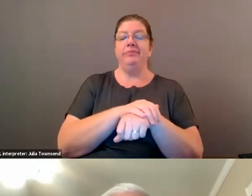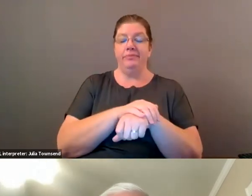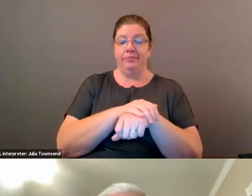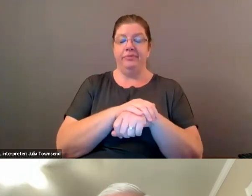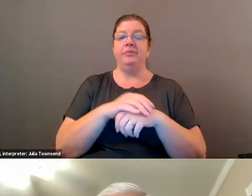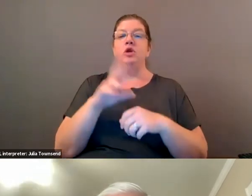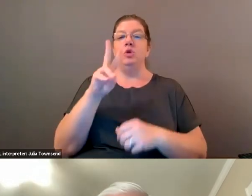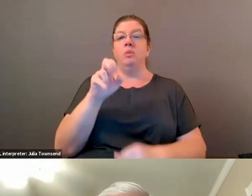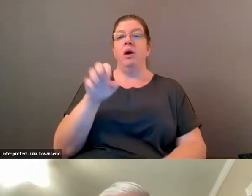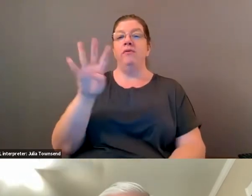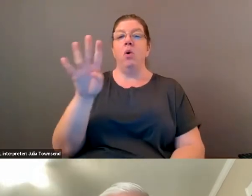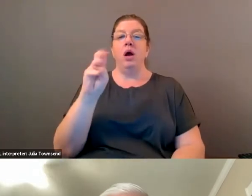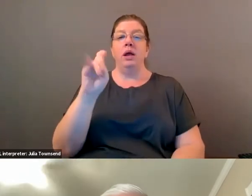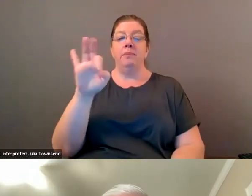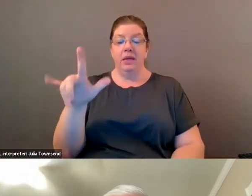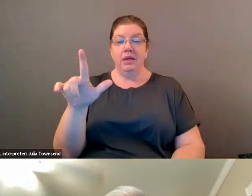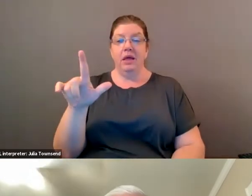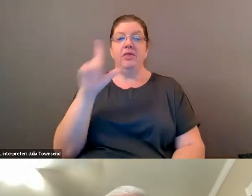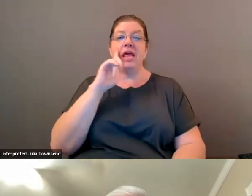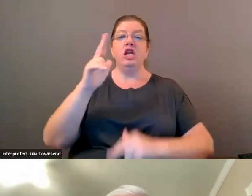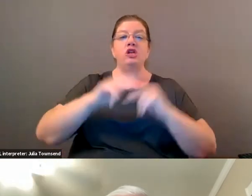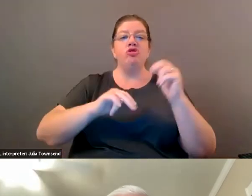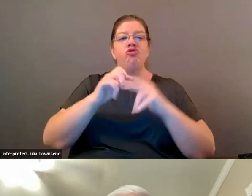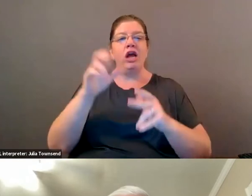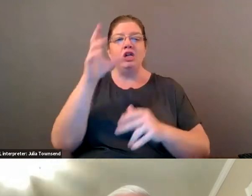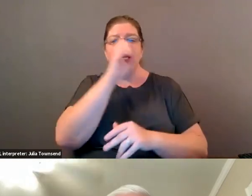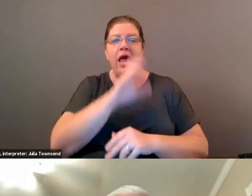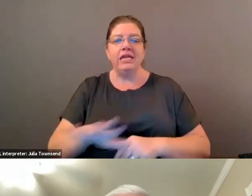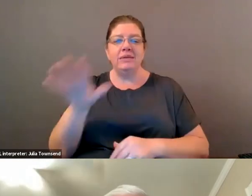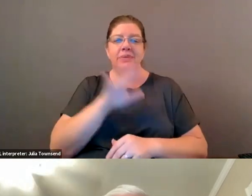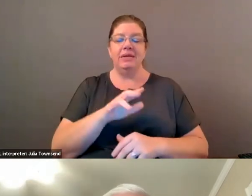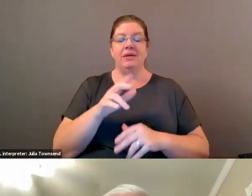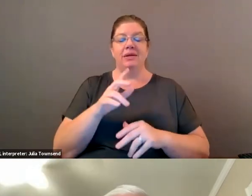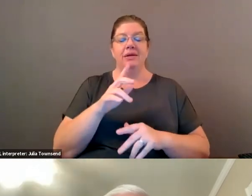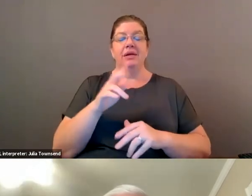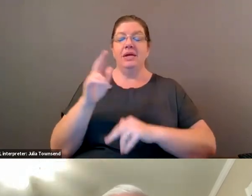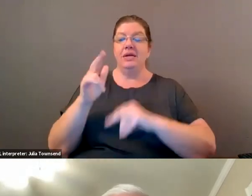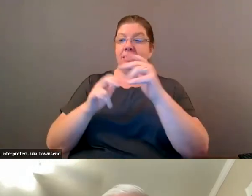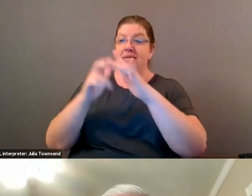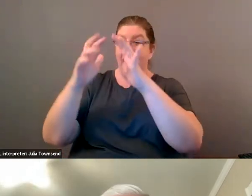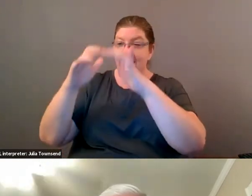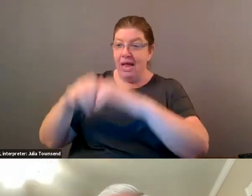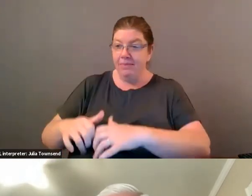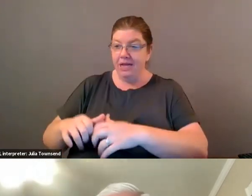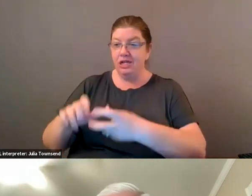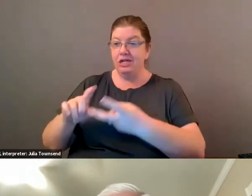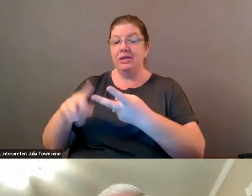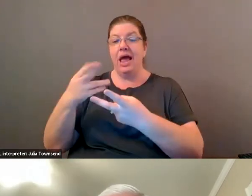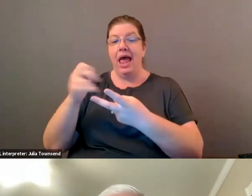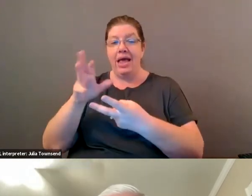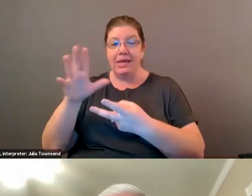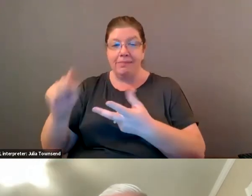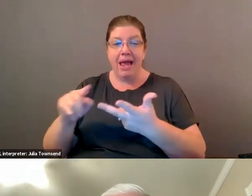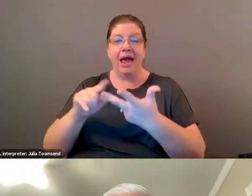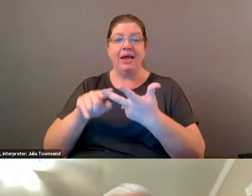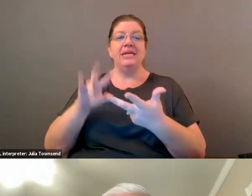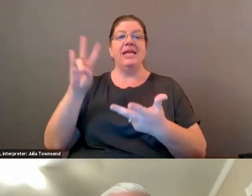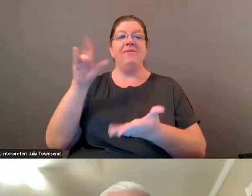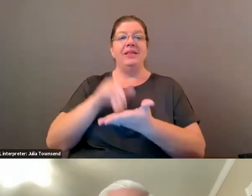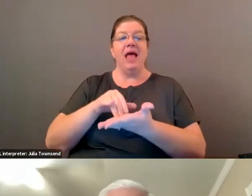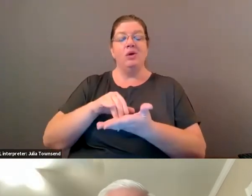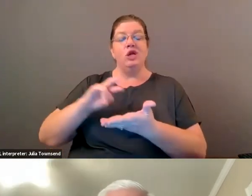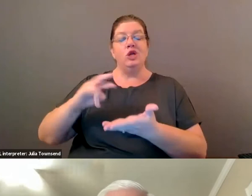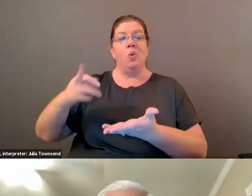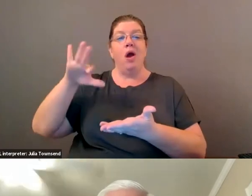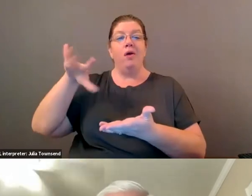million. And then you can see our construction estimates. We have site demolition and hazmat, We have a 7,000 square foot building, which may or may